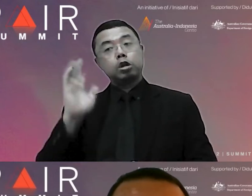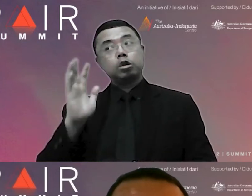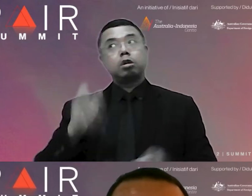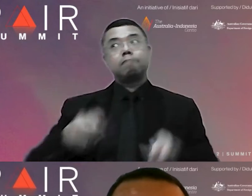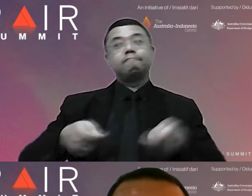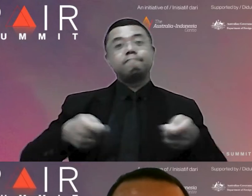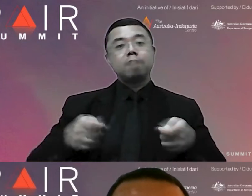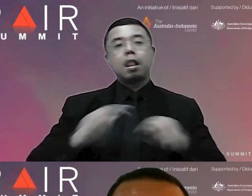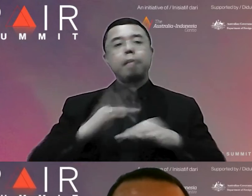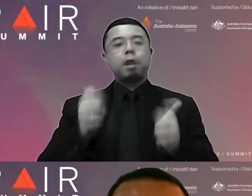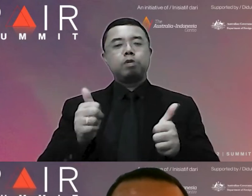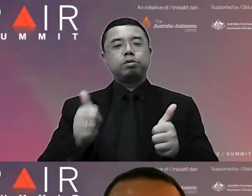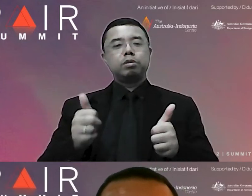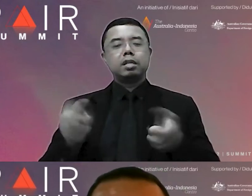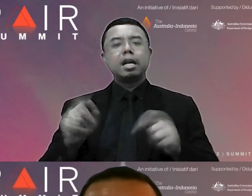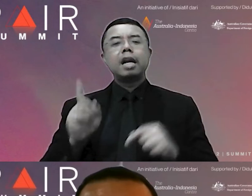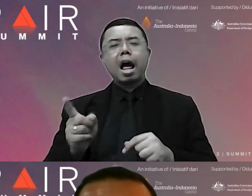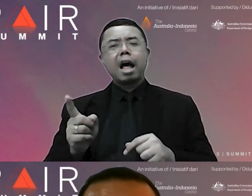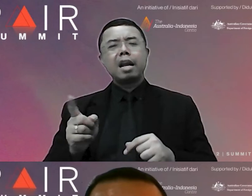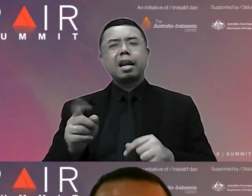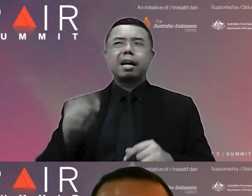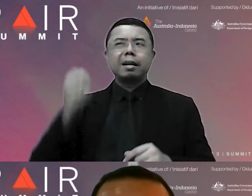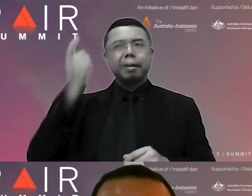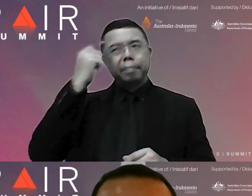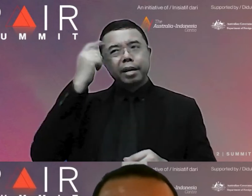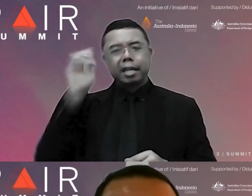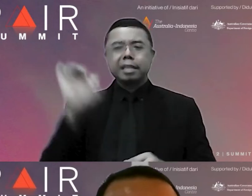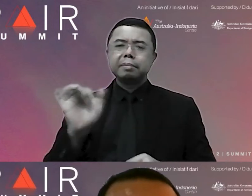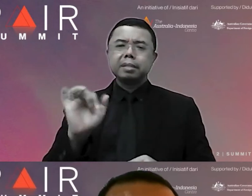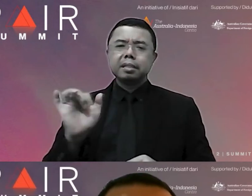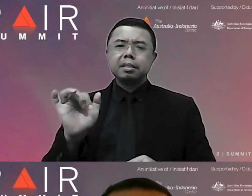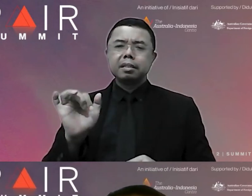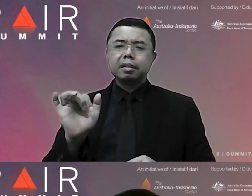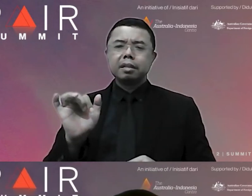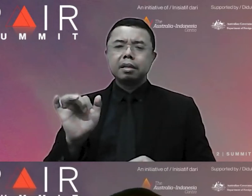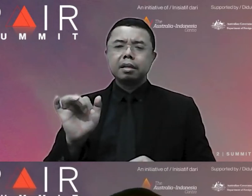of we're in safe hands, things are working.